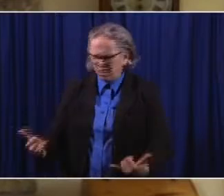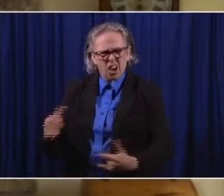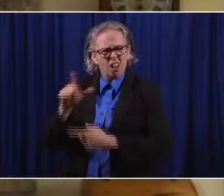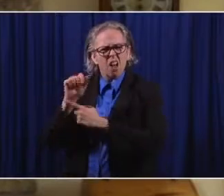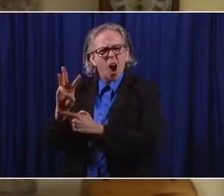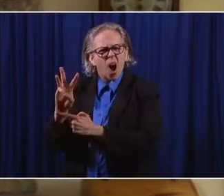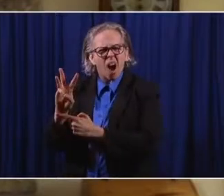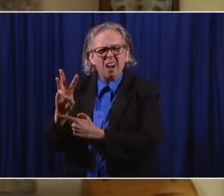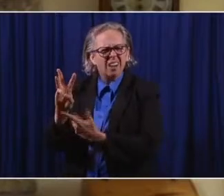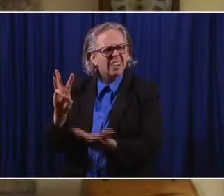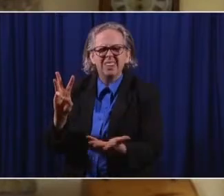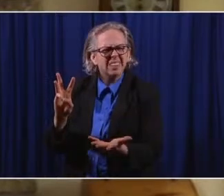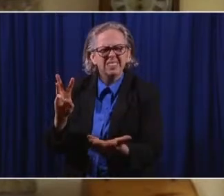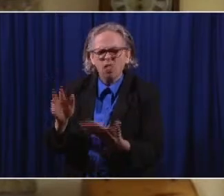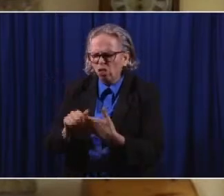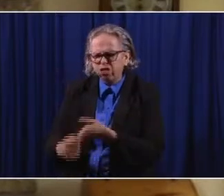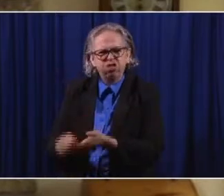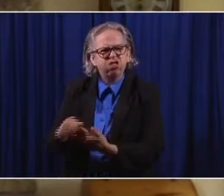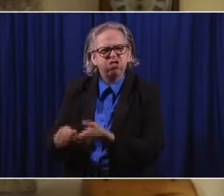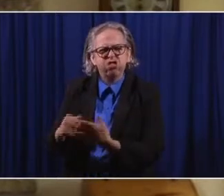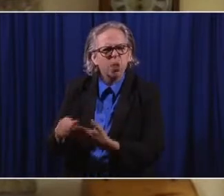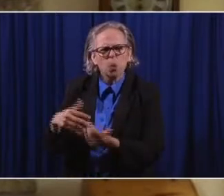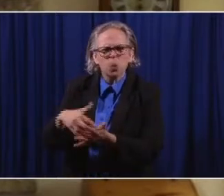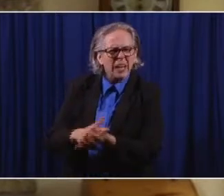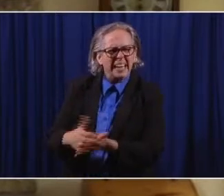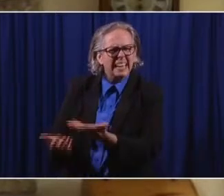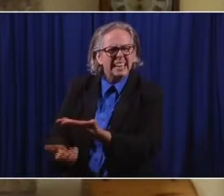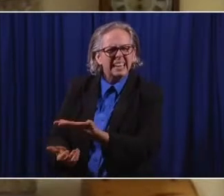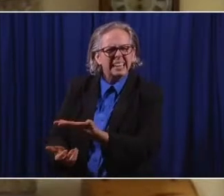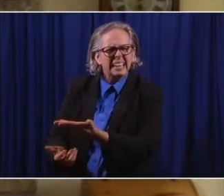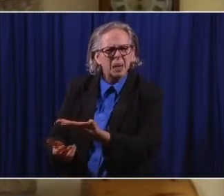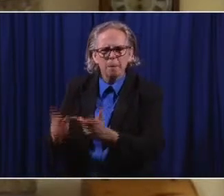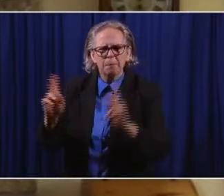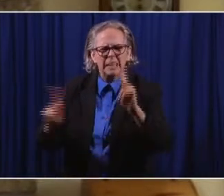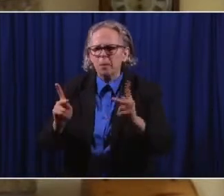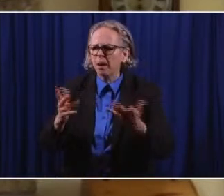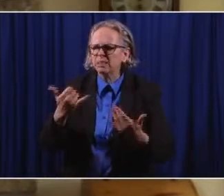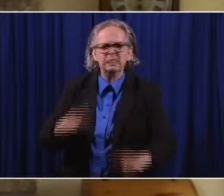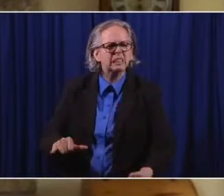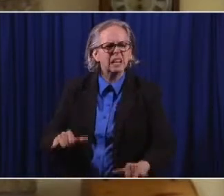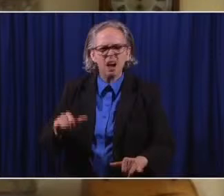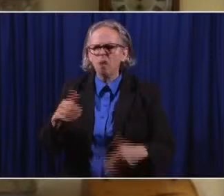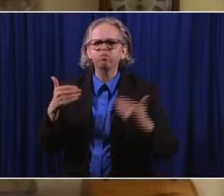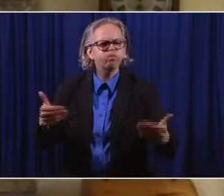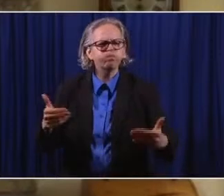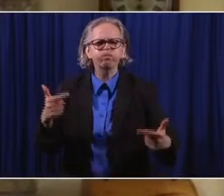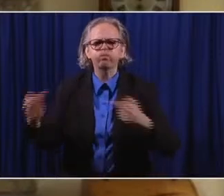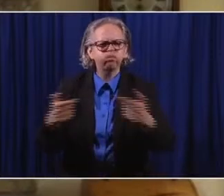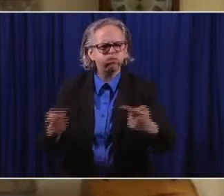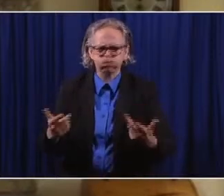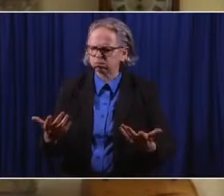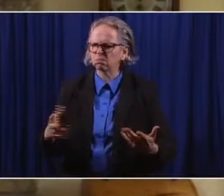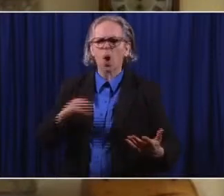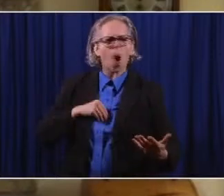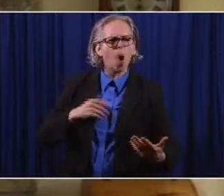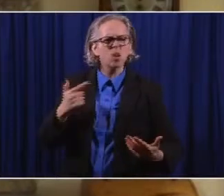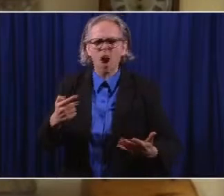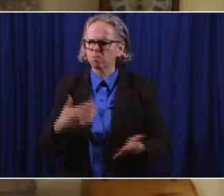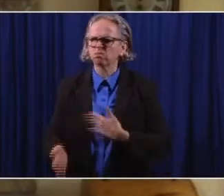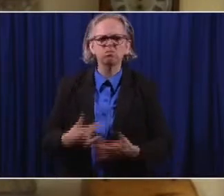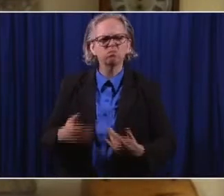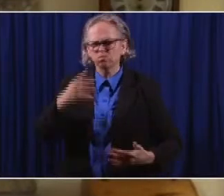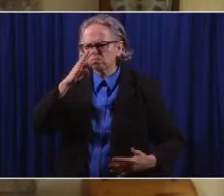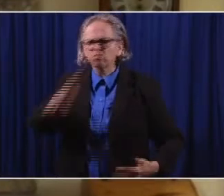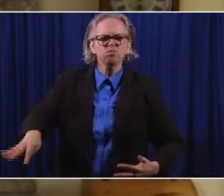individuals continue to illegally carry and use weapons anyway. Our bill that I'm asking the General Assembly to